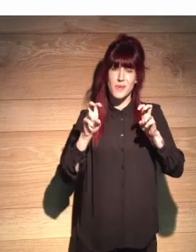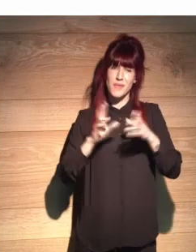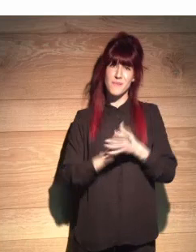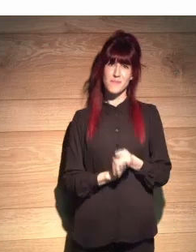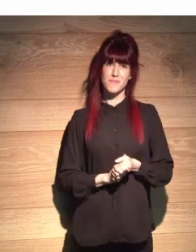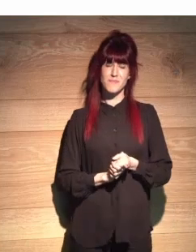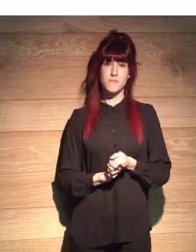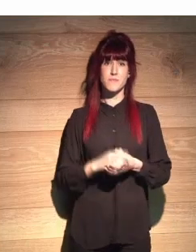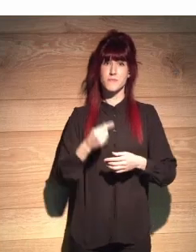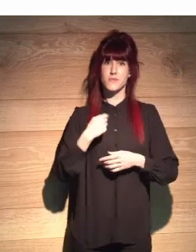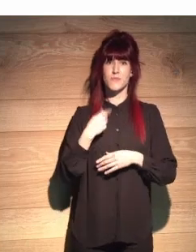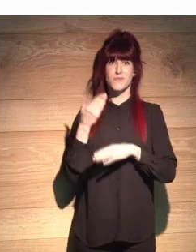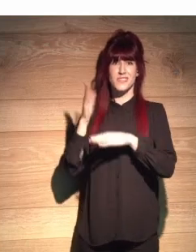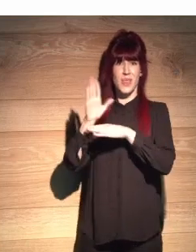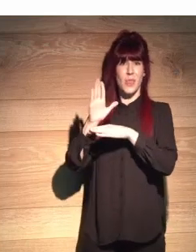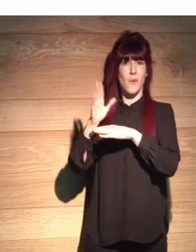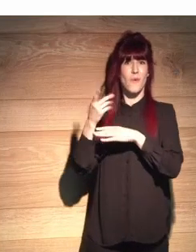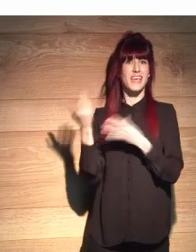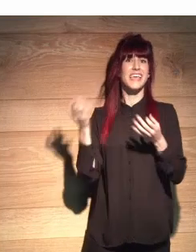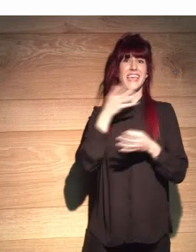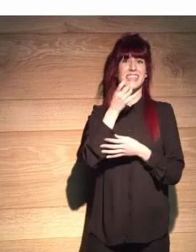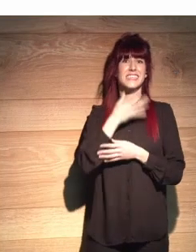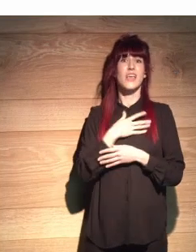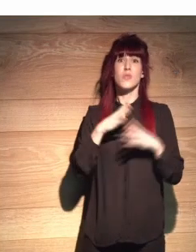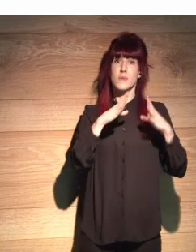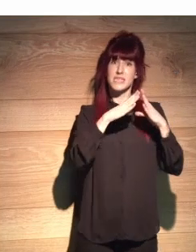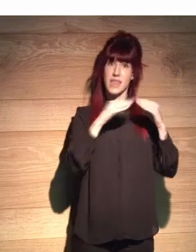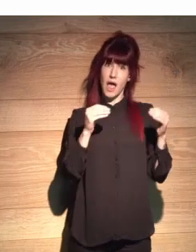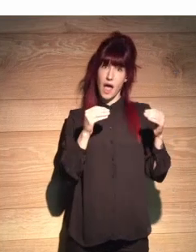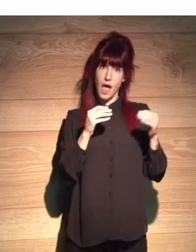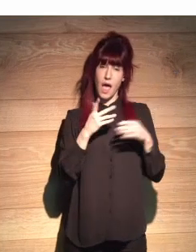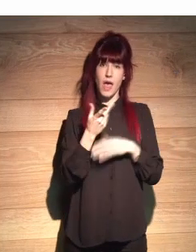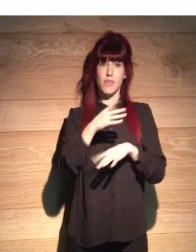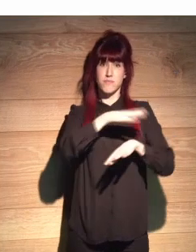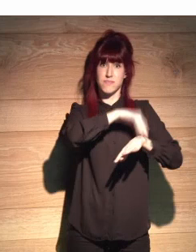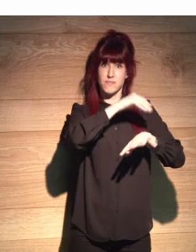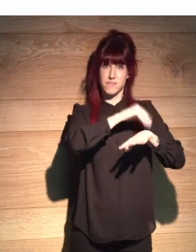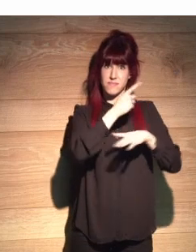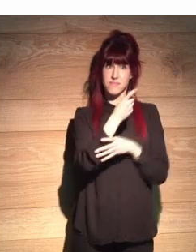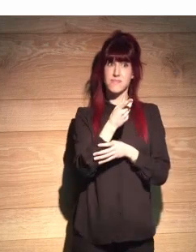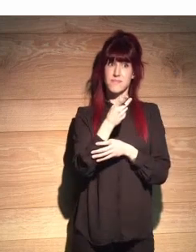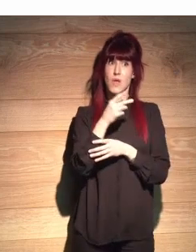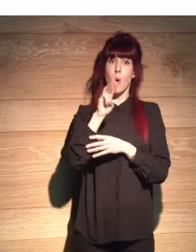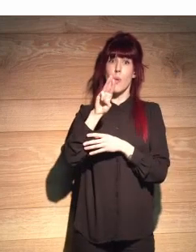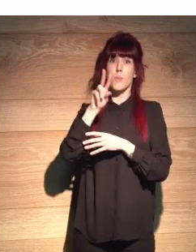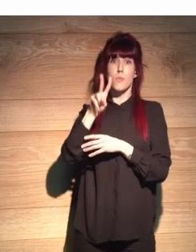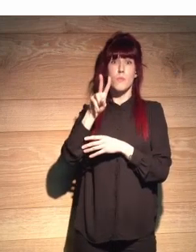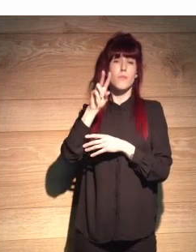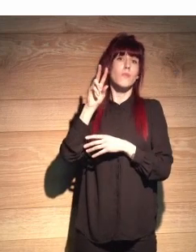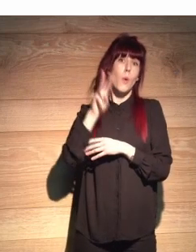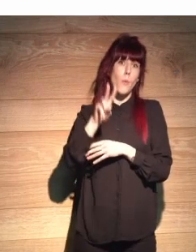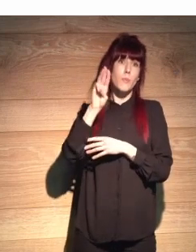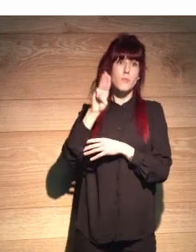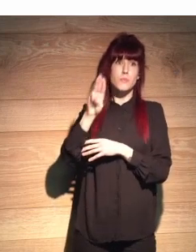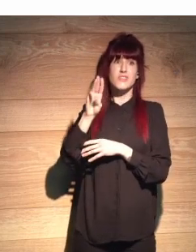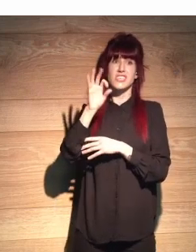I'm representing Uppsala University, and that's Nordic region's oldest university. It's